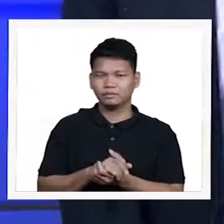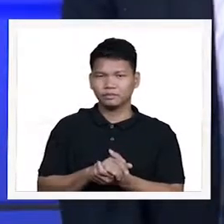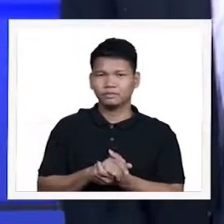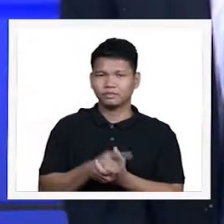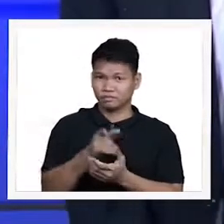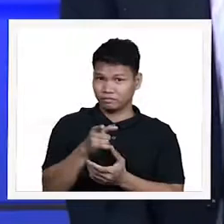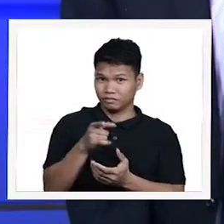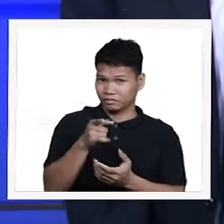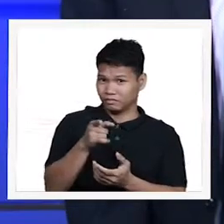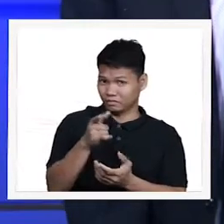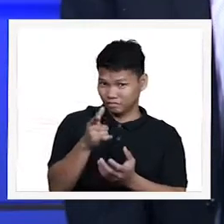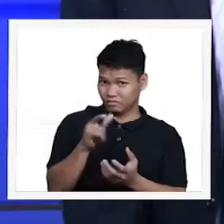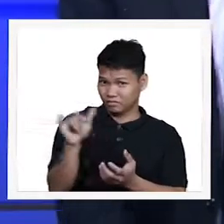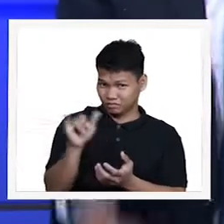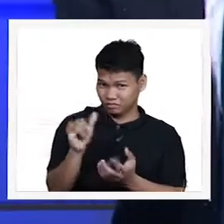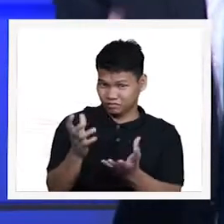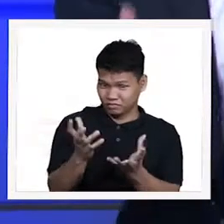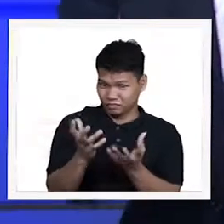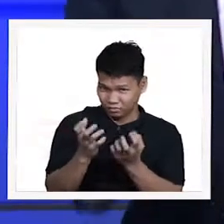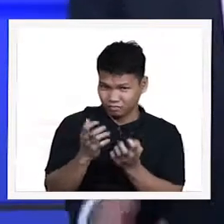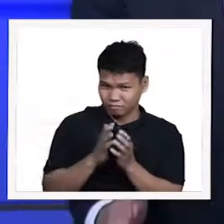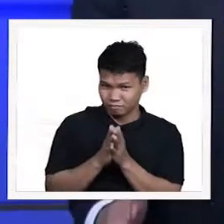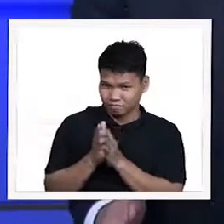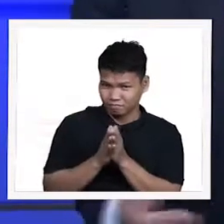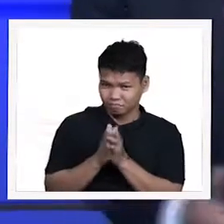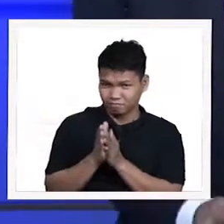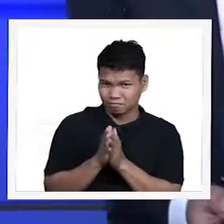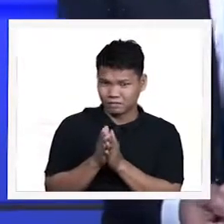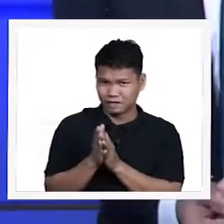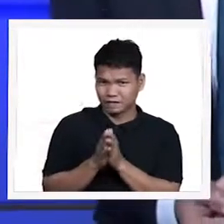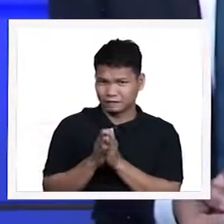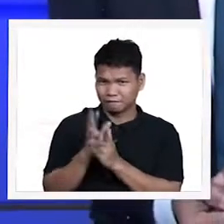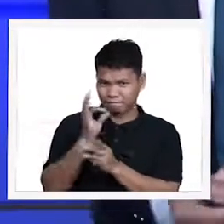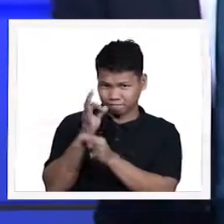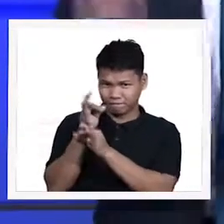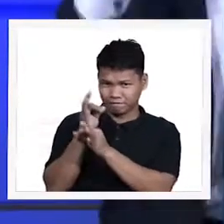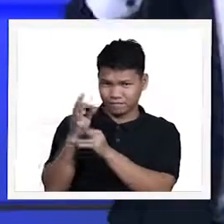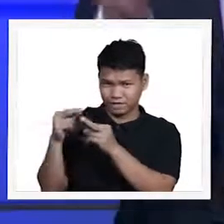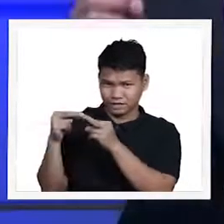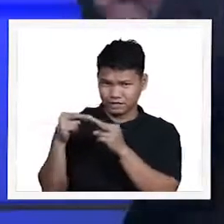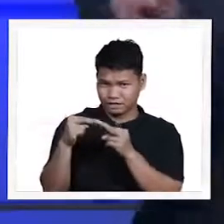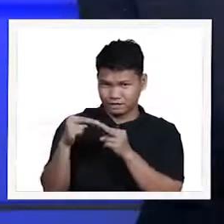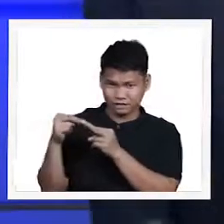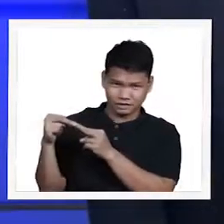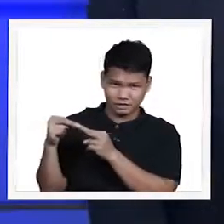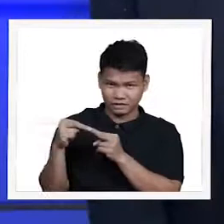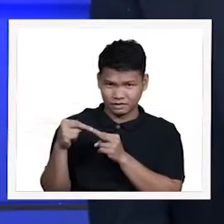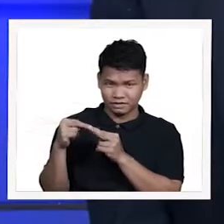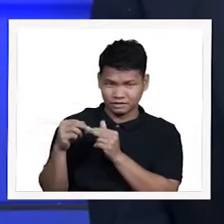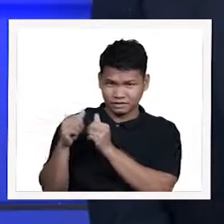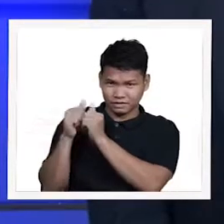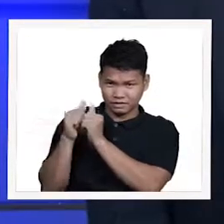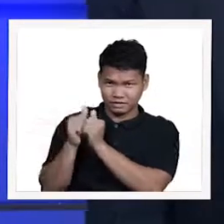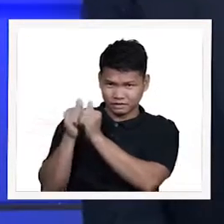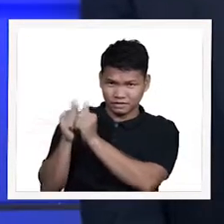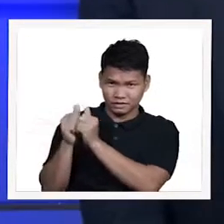desire to make that faith relationship to trust in God